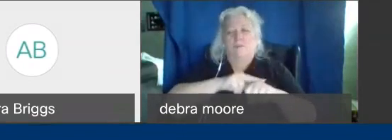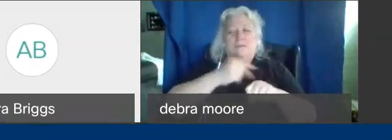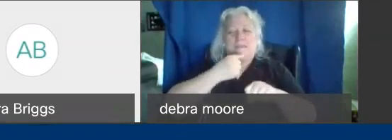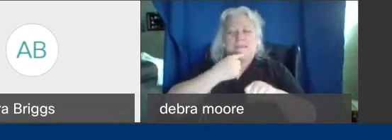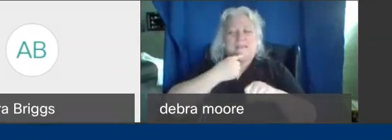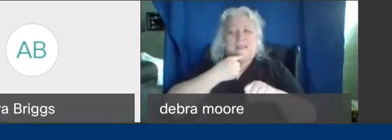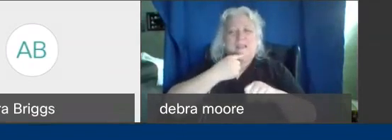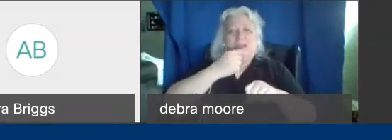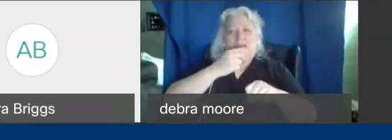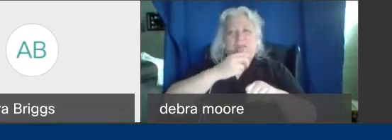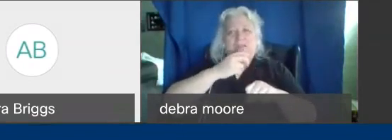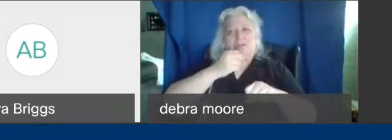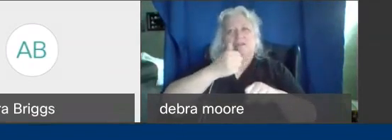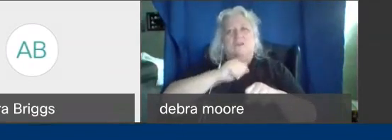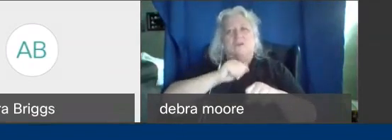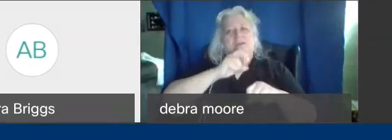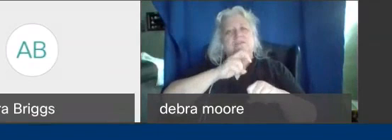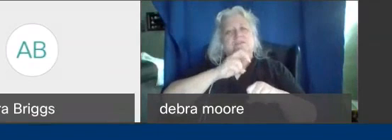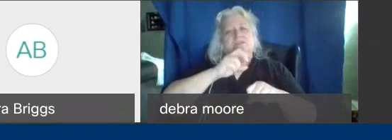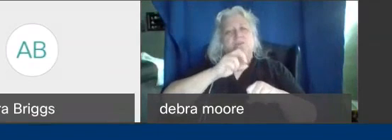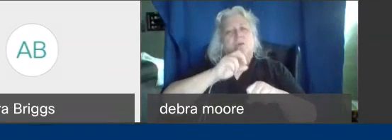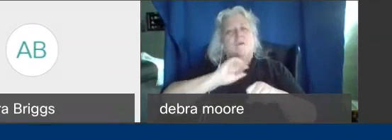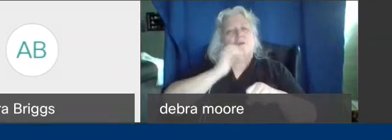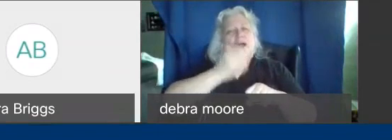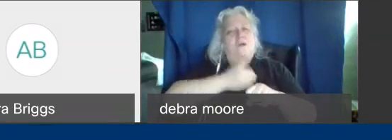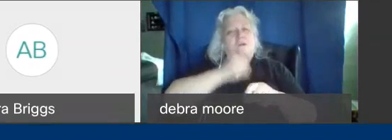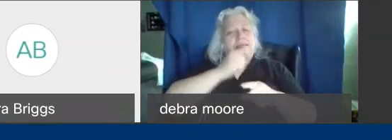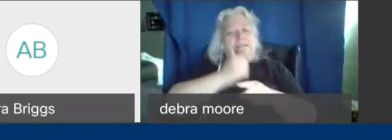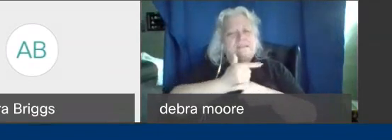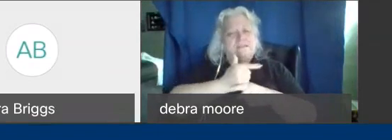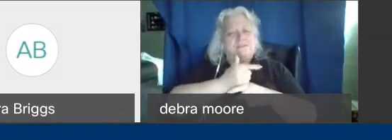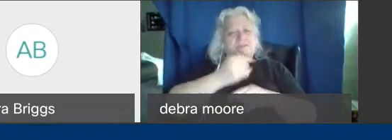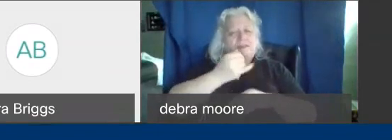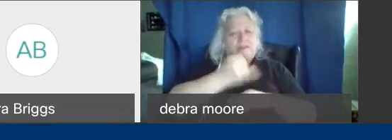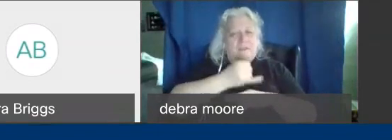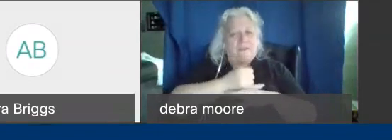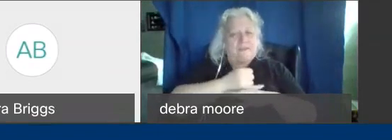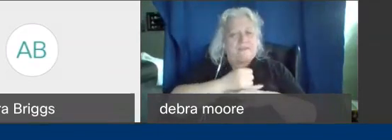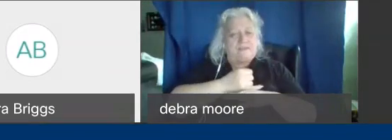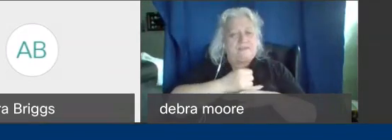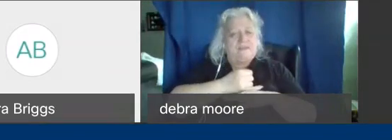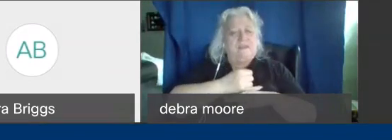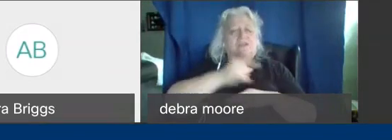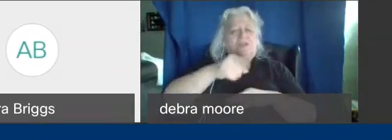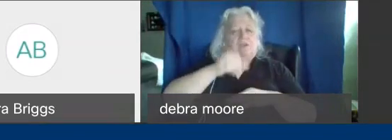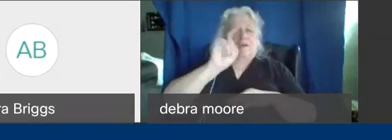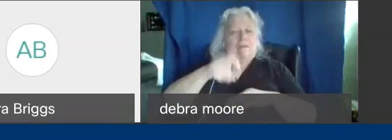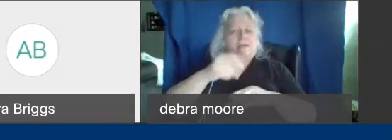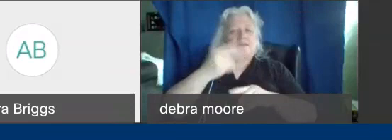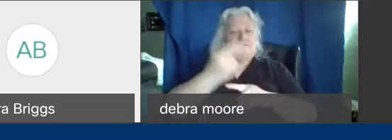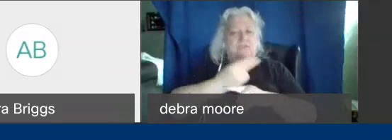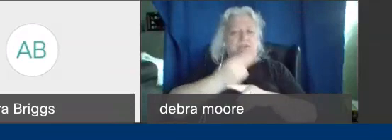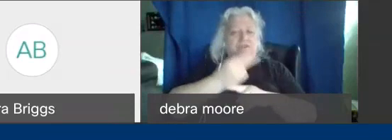you're traveling anywhere off campus for an event of some sort of travel, you'll have to do some form